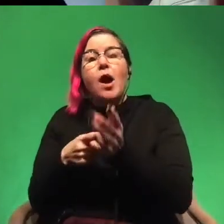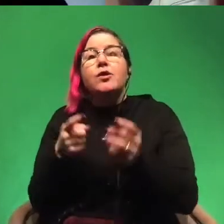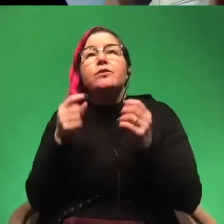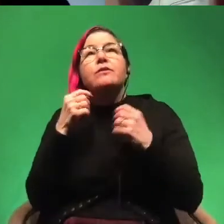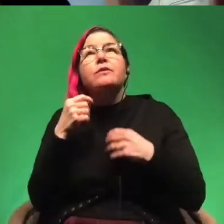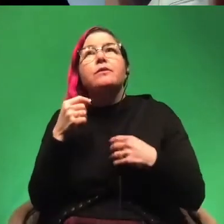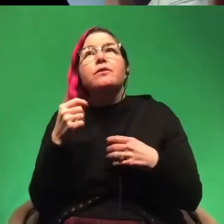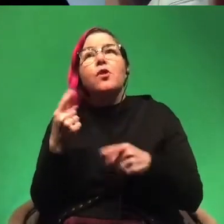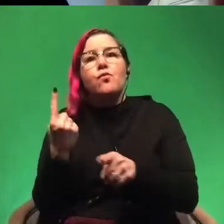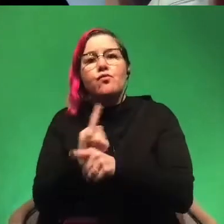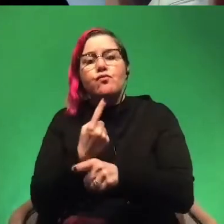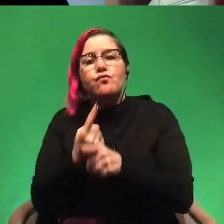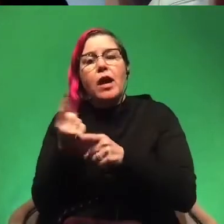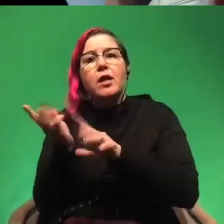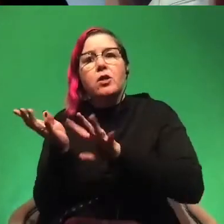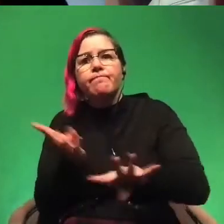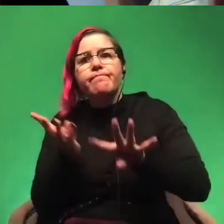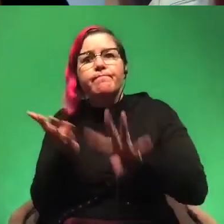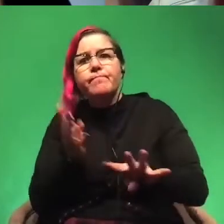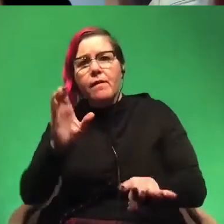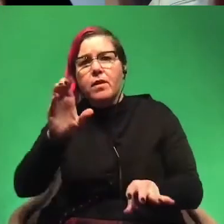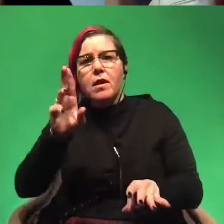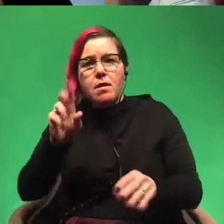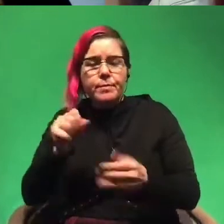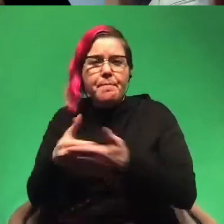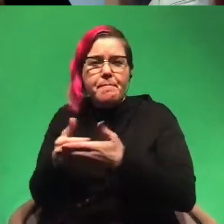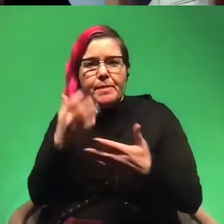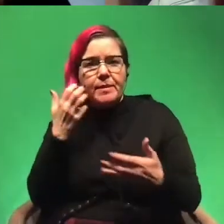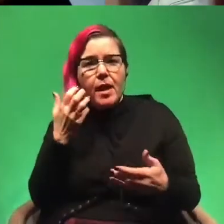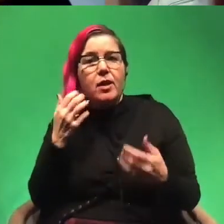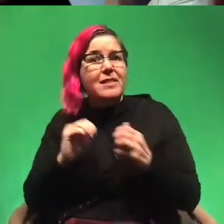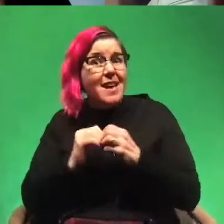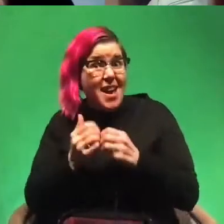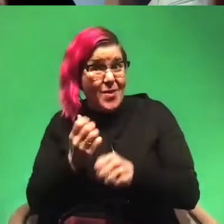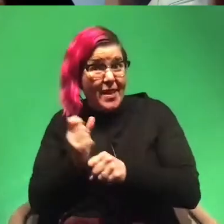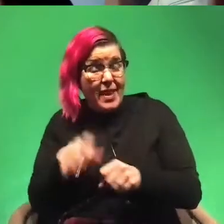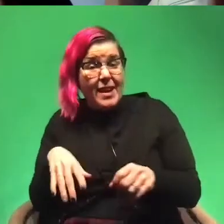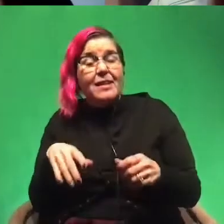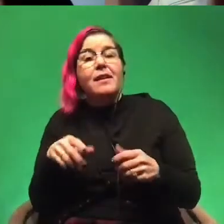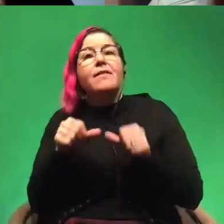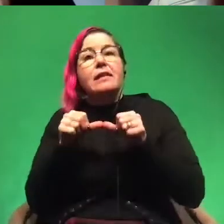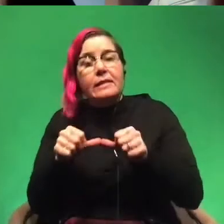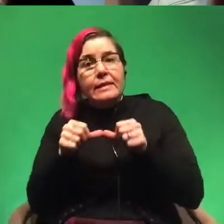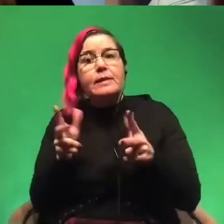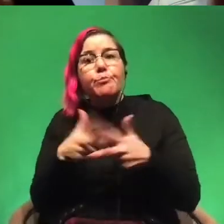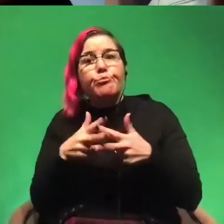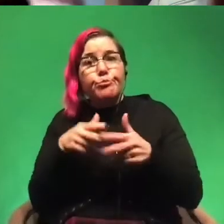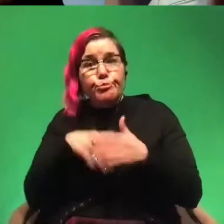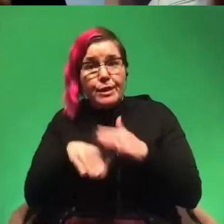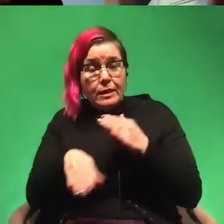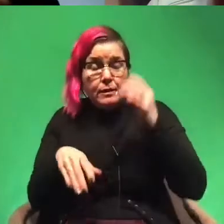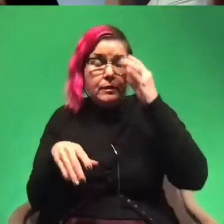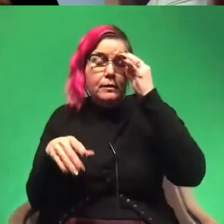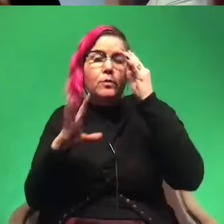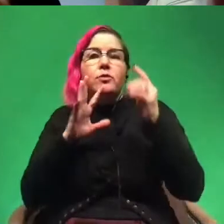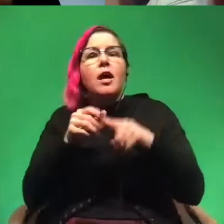it requires a regular supply of cubs. And in order to have a regular supply of cubs, you have to have consistent breeding. So we talk about, you know,